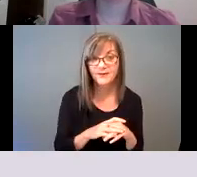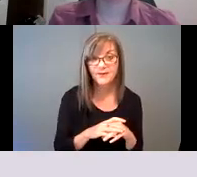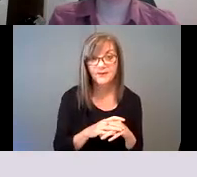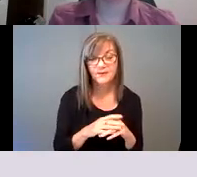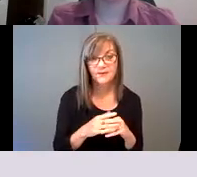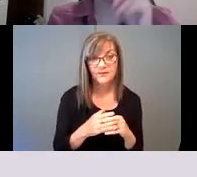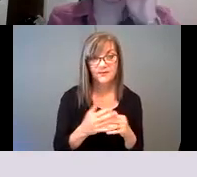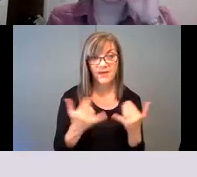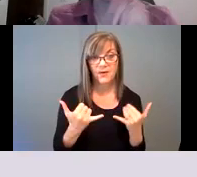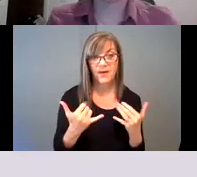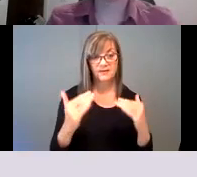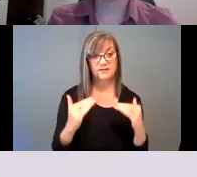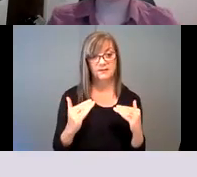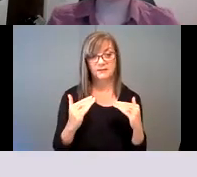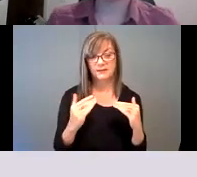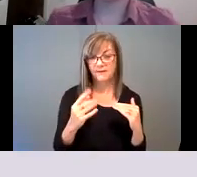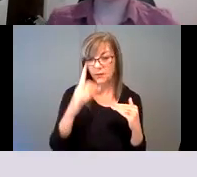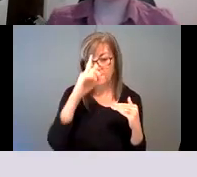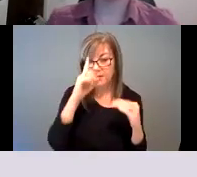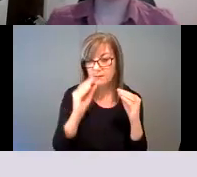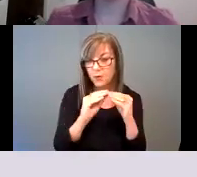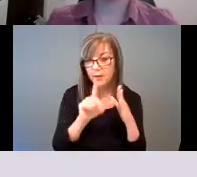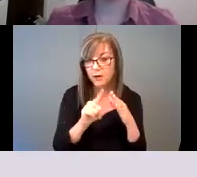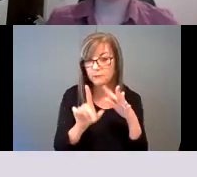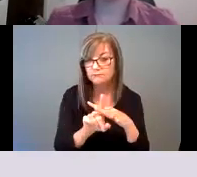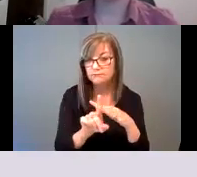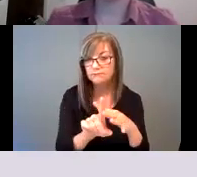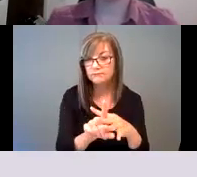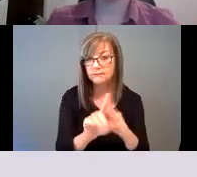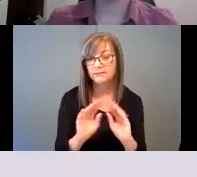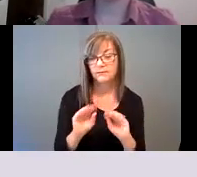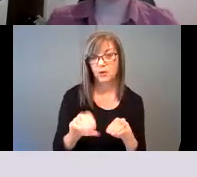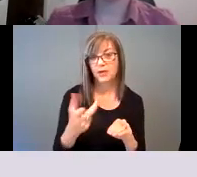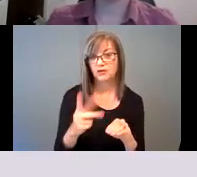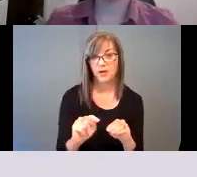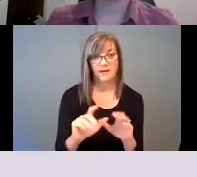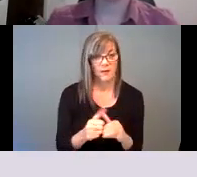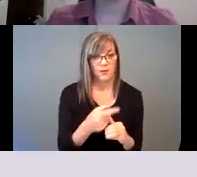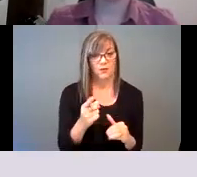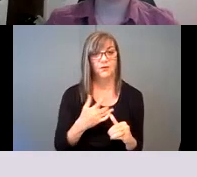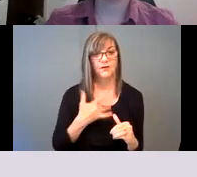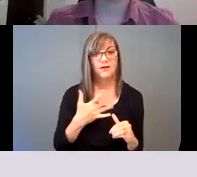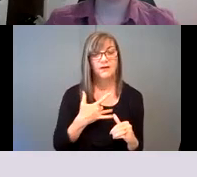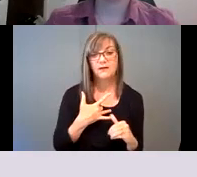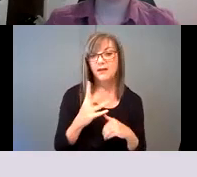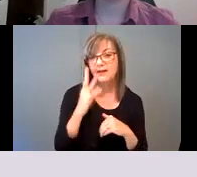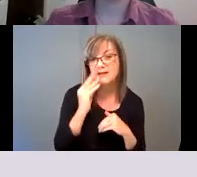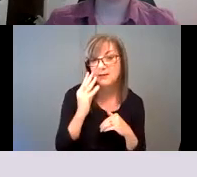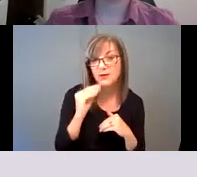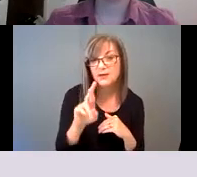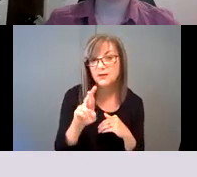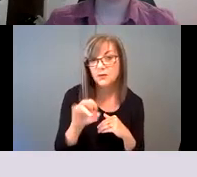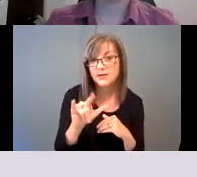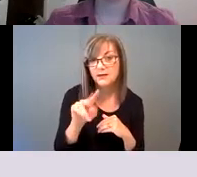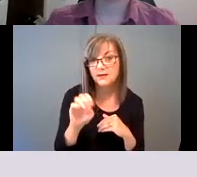the next section, but if you think of anything, feel free to put it in the chat about how you experience resiliency in your body.